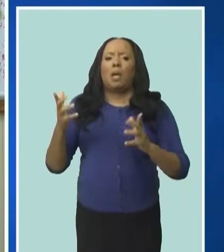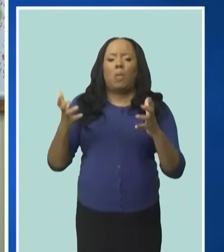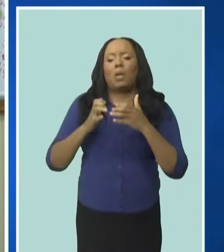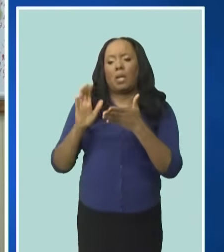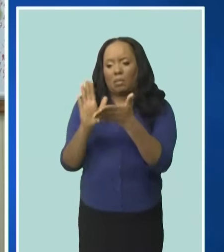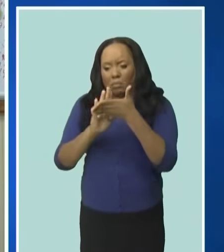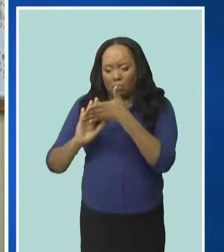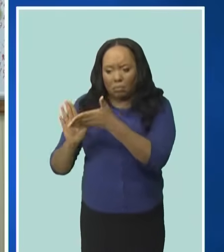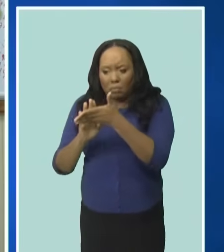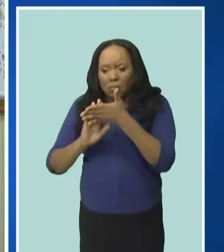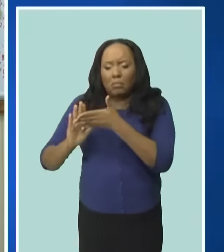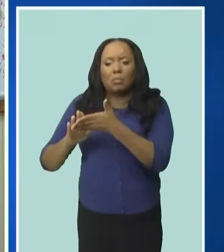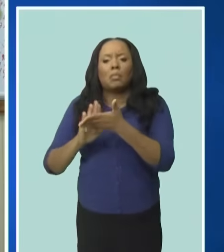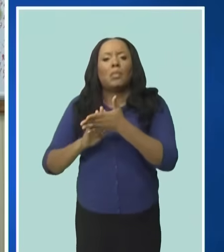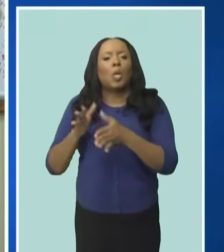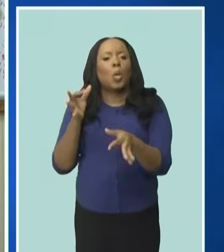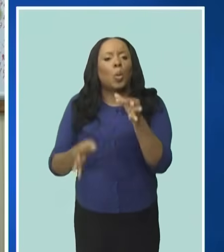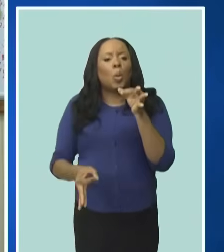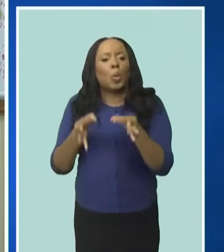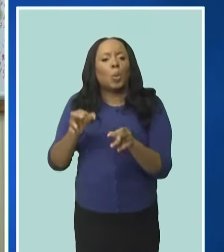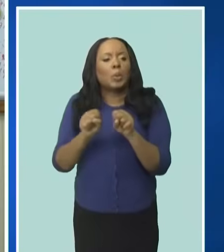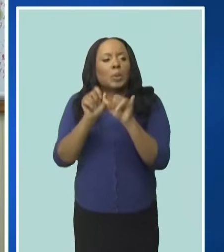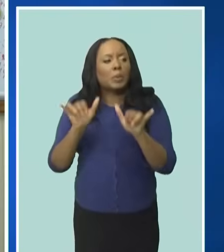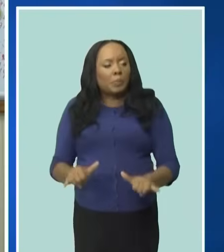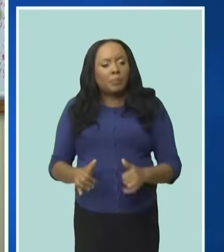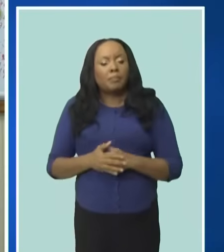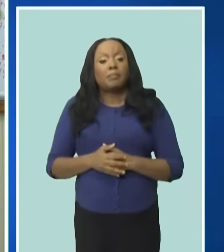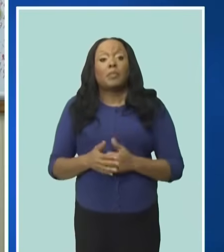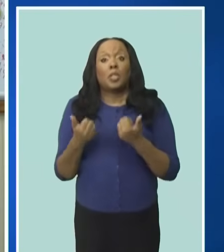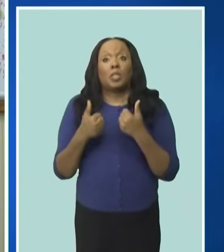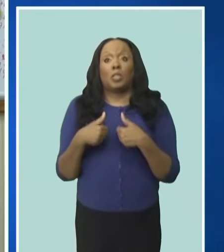cases, that there has been an attempt